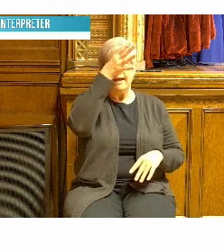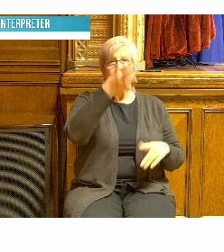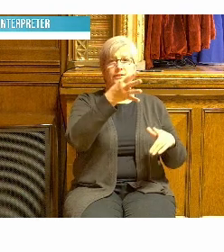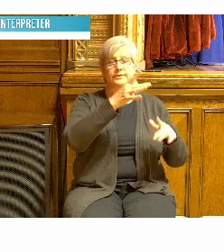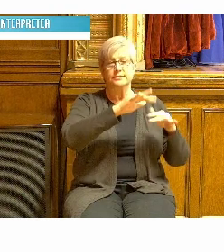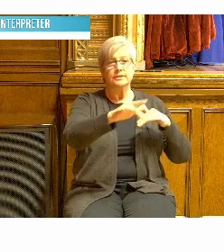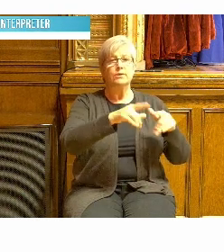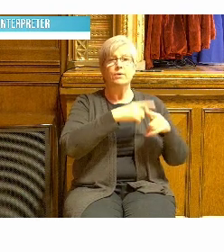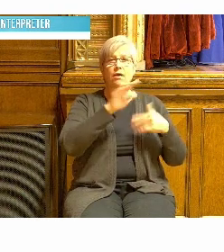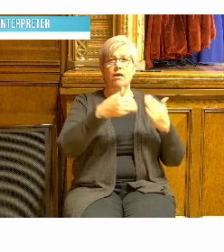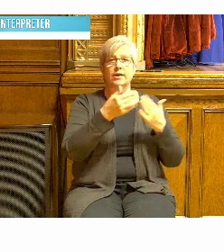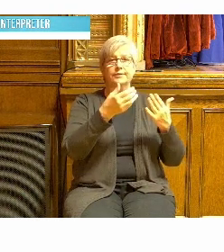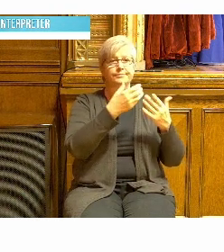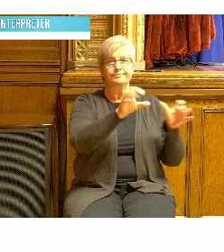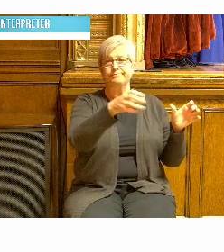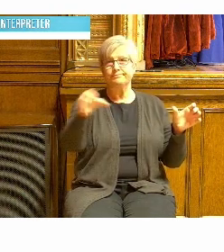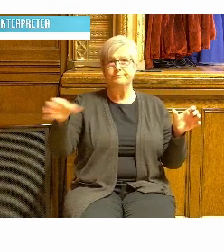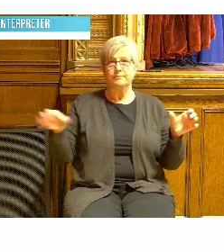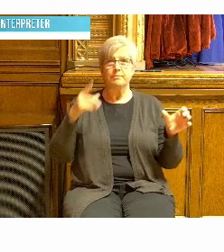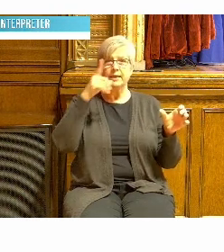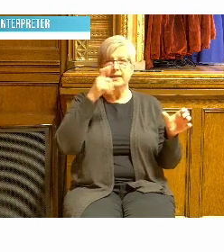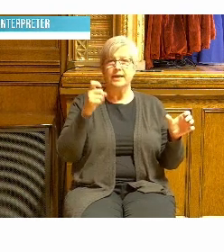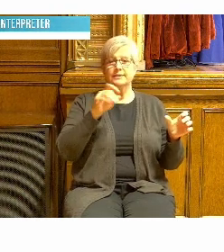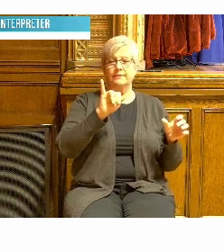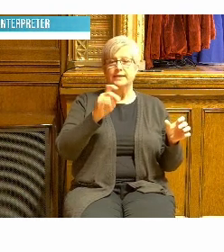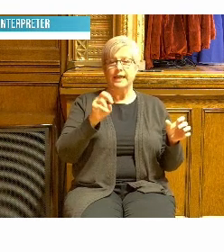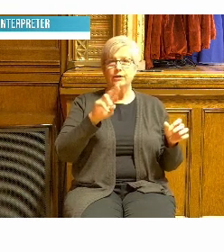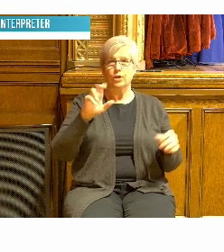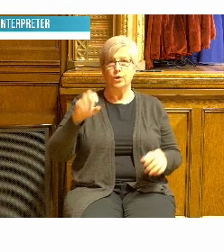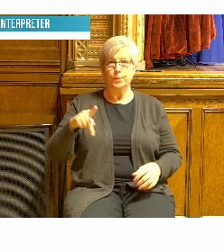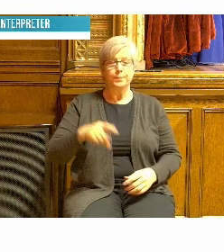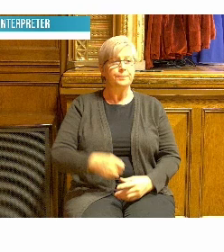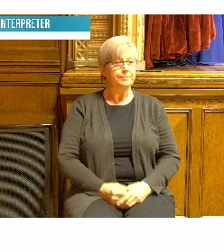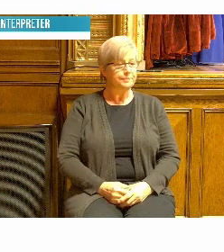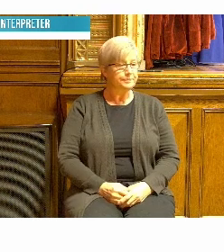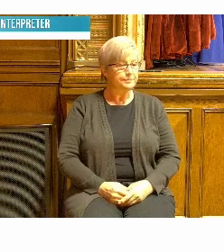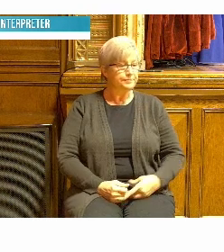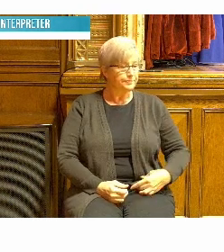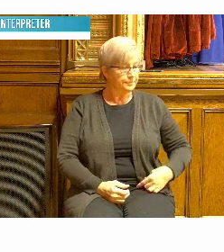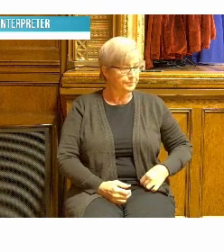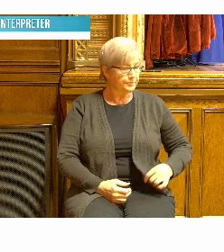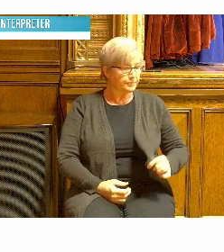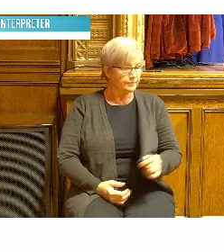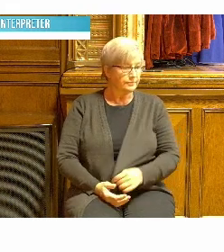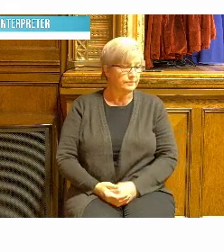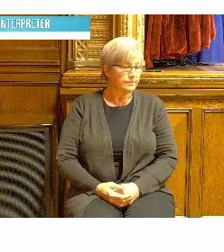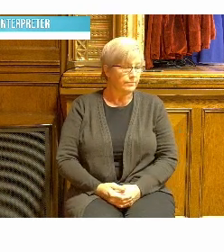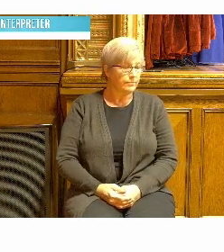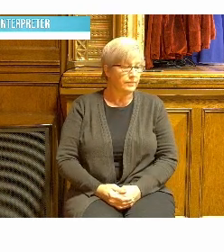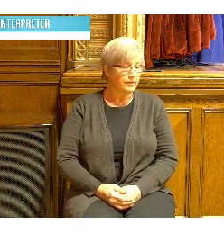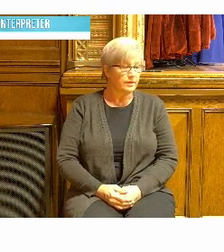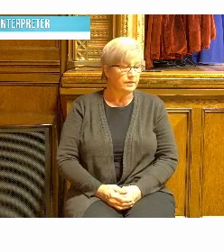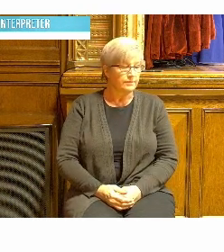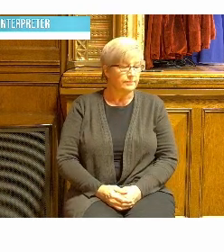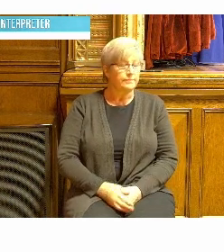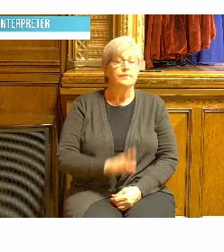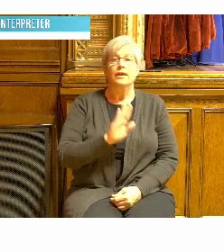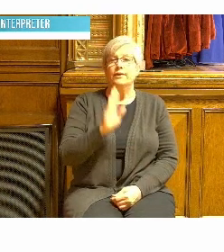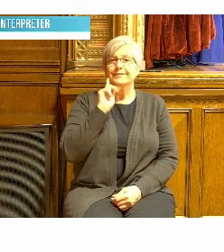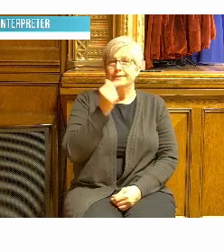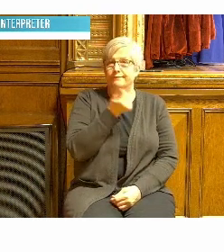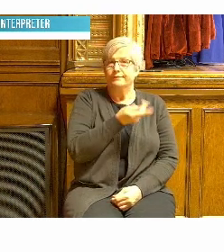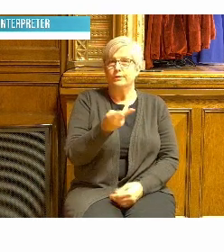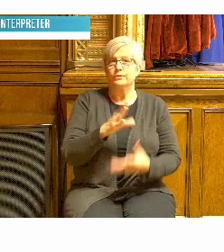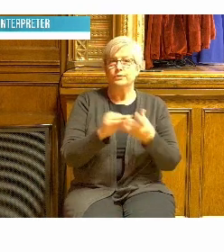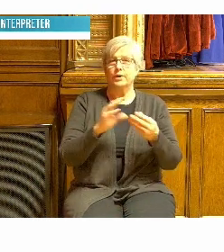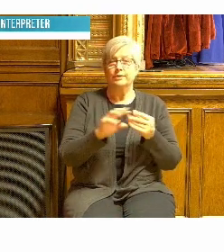brothers. We all got split up because of the inner loop." We've given you just a couple of stories today, but remember that